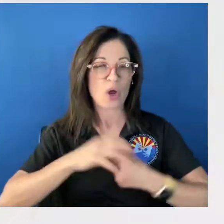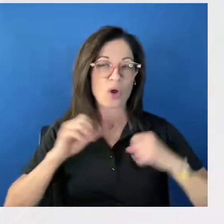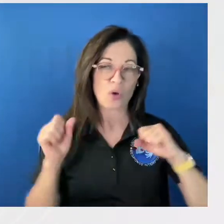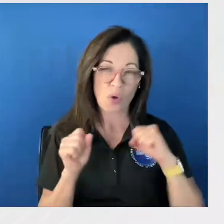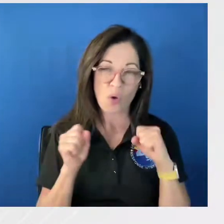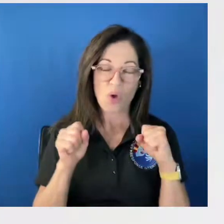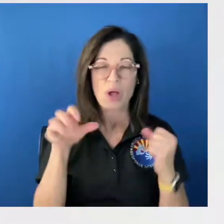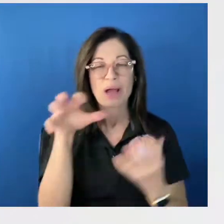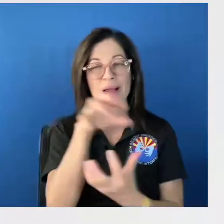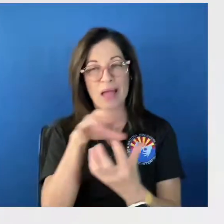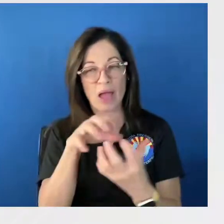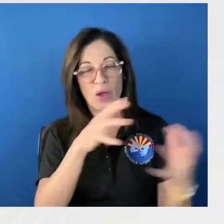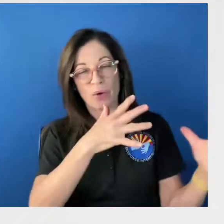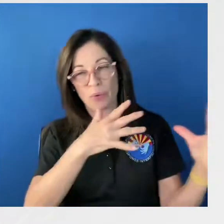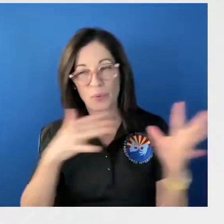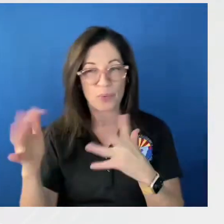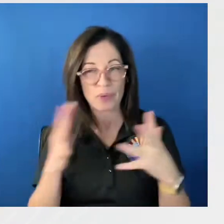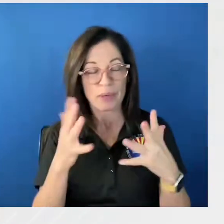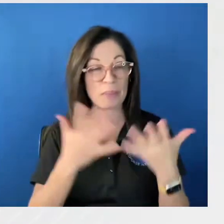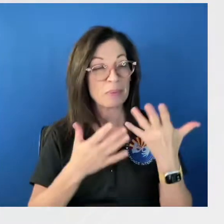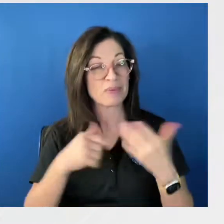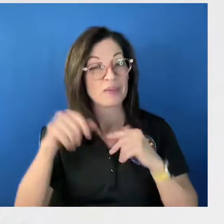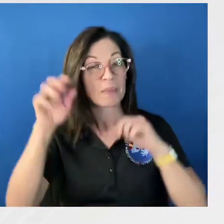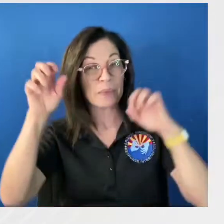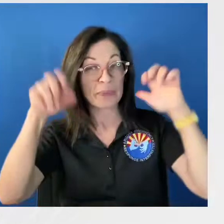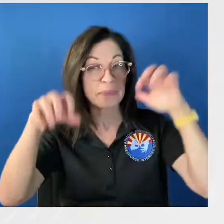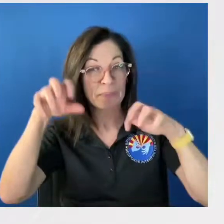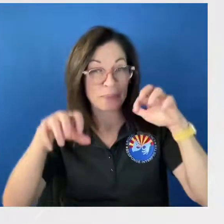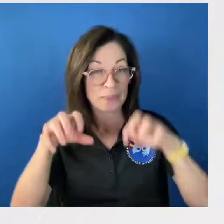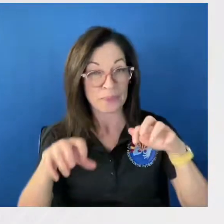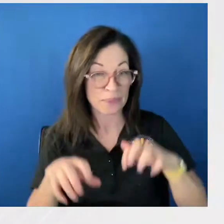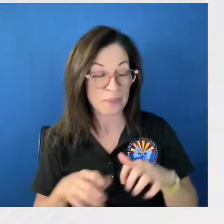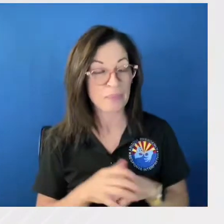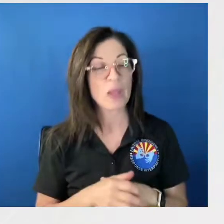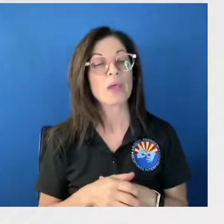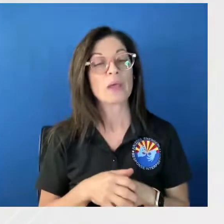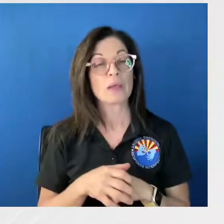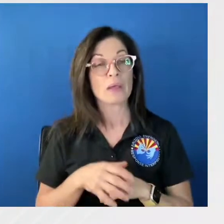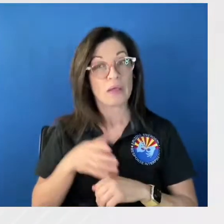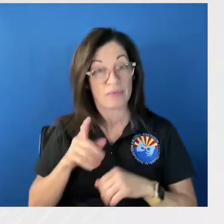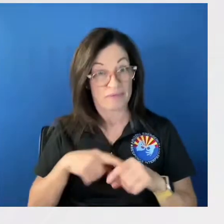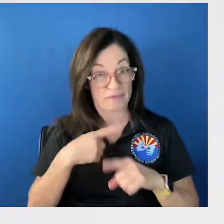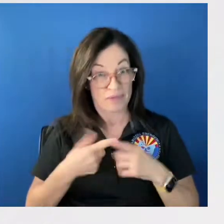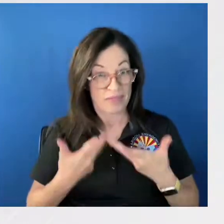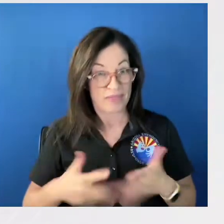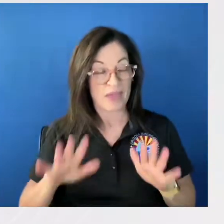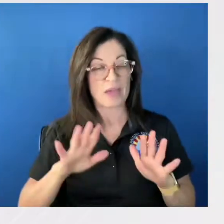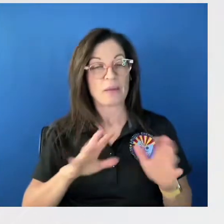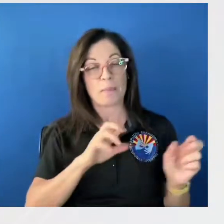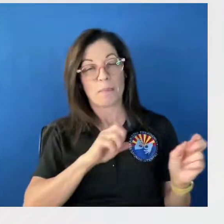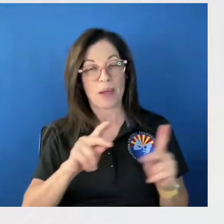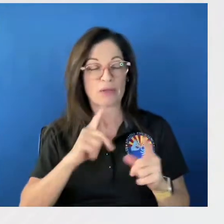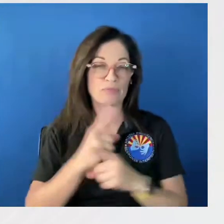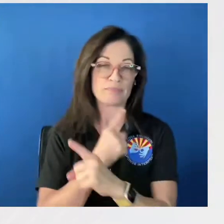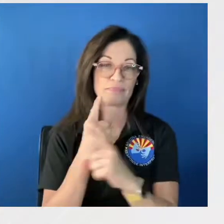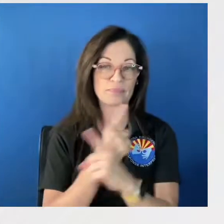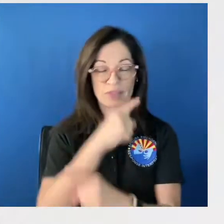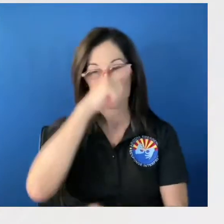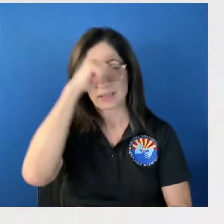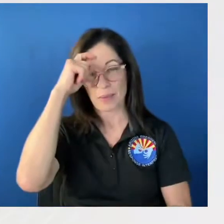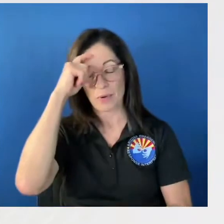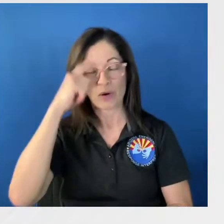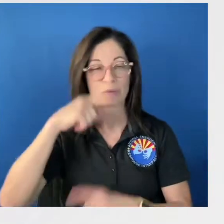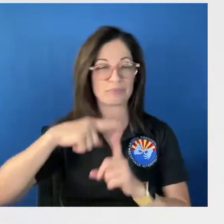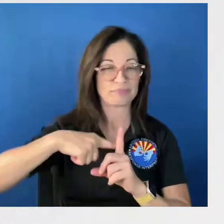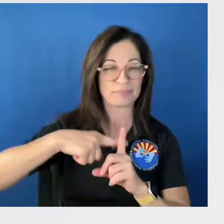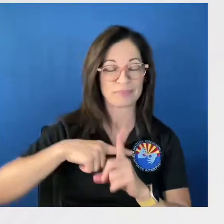maybe even some high level drizzles. And then after that, we're going to transition back into normal summertime 80s, 90-degree temperatures